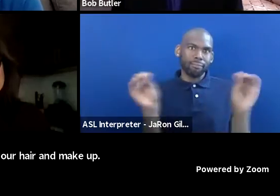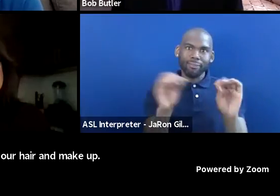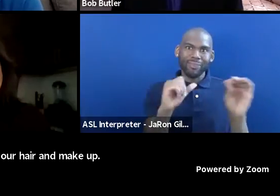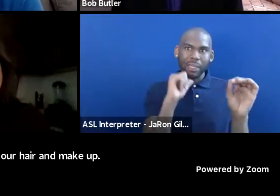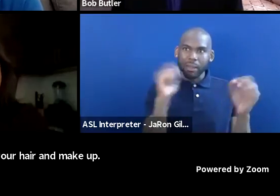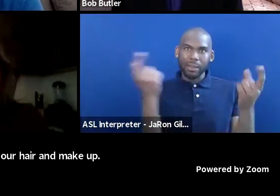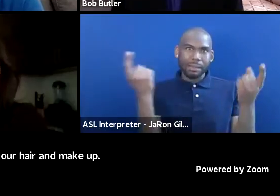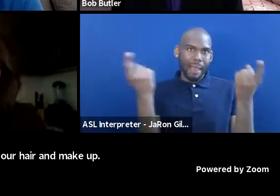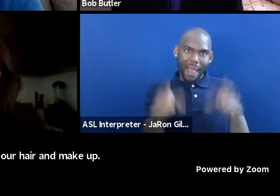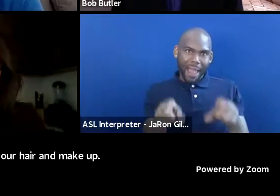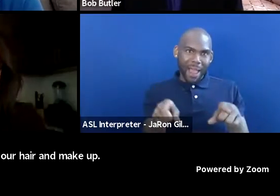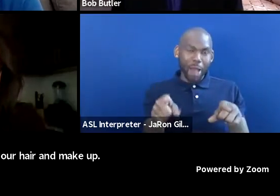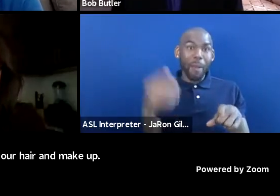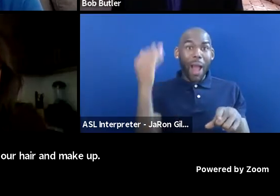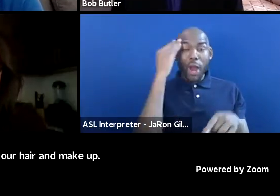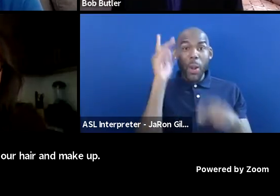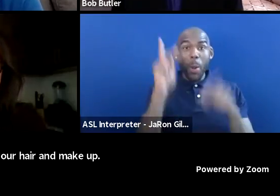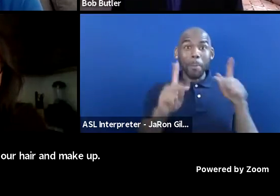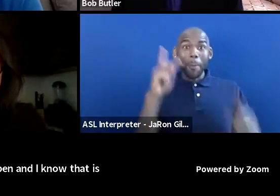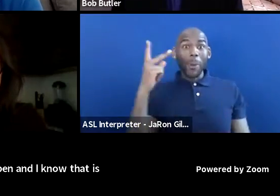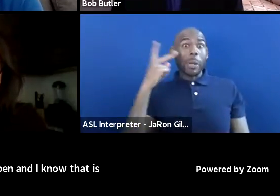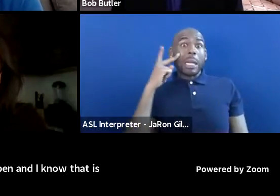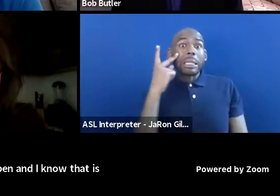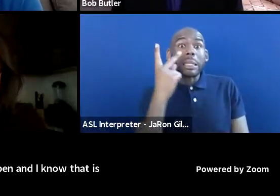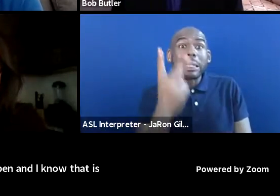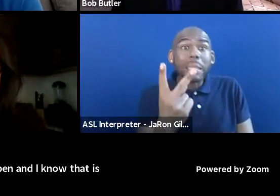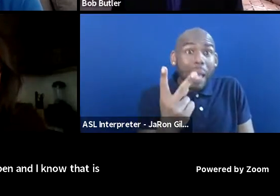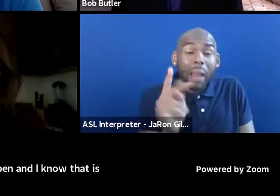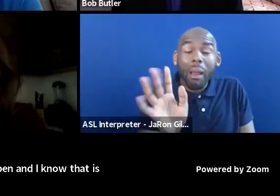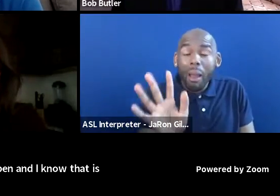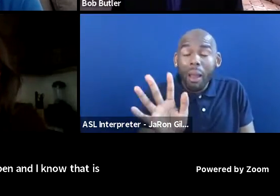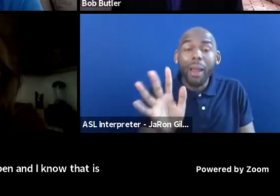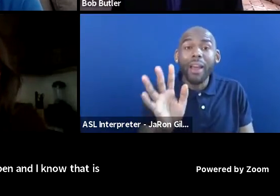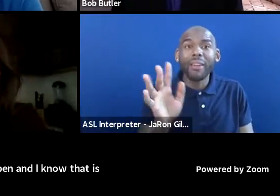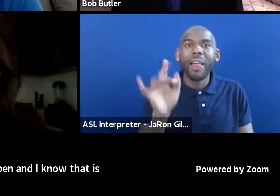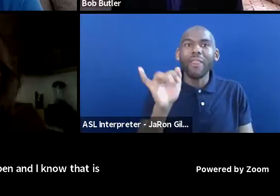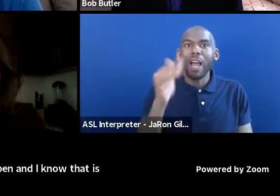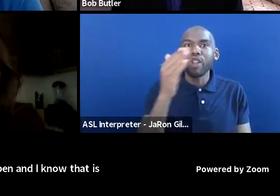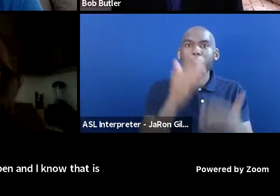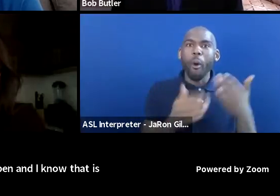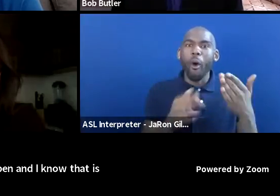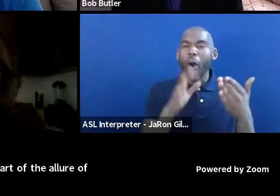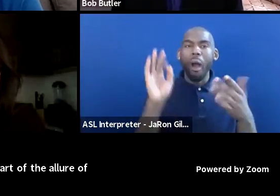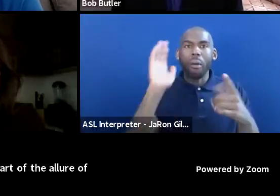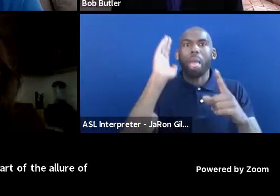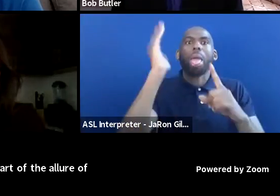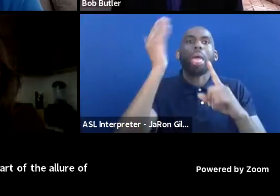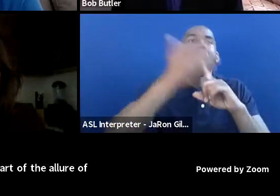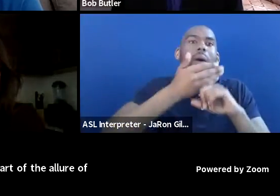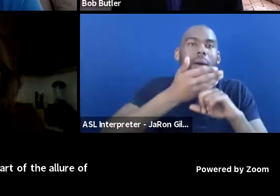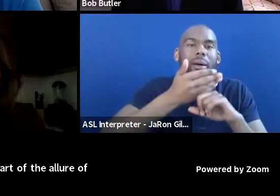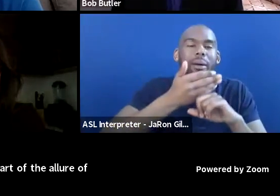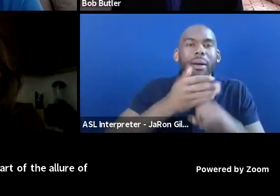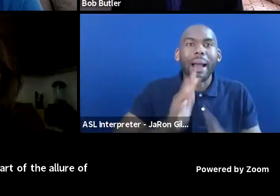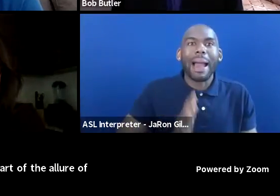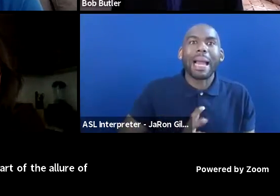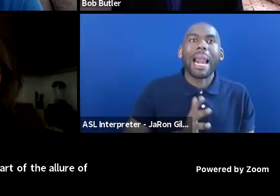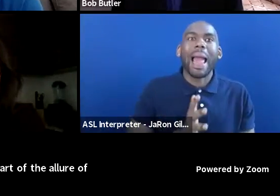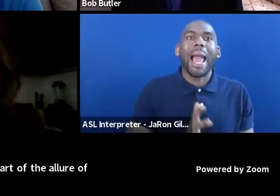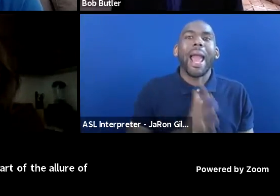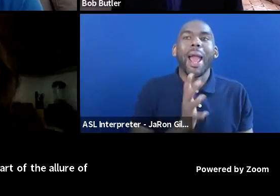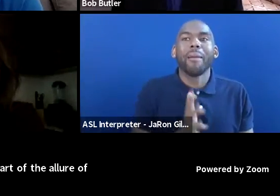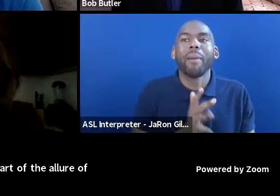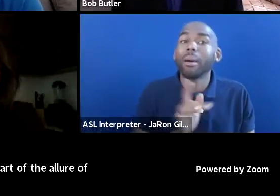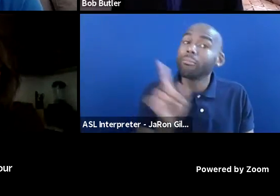what people see. And that's part of, the allure of it, is this glamour to what it is, but it's a lot of